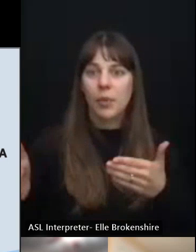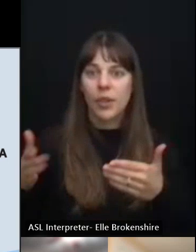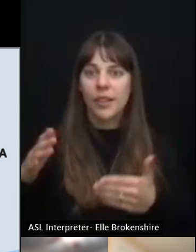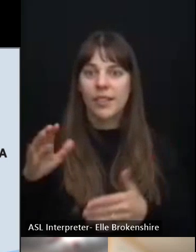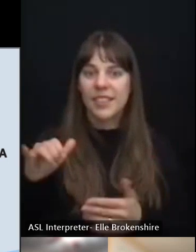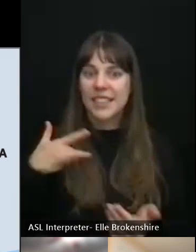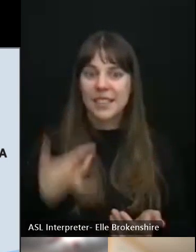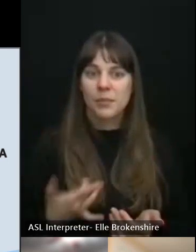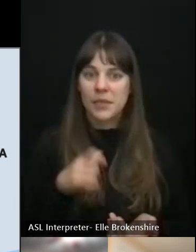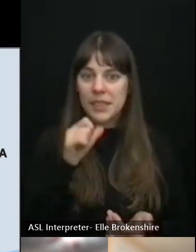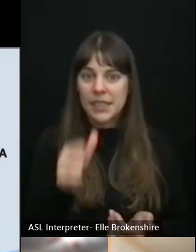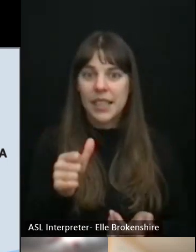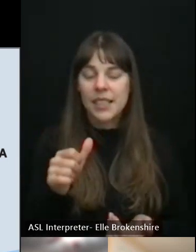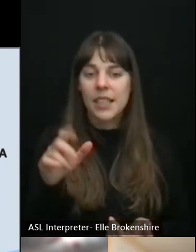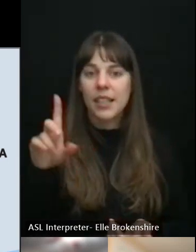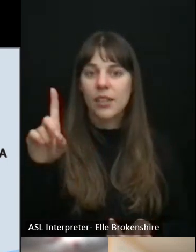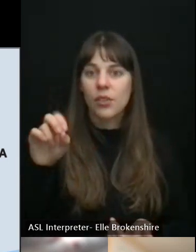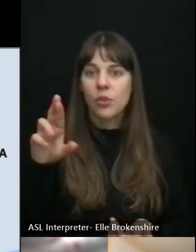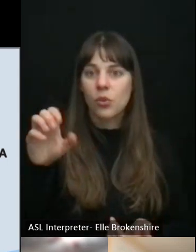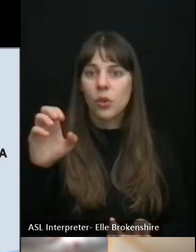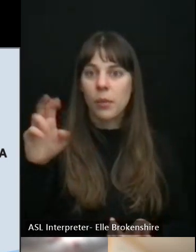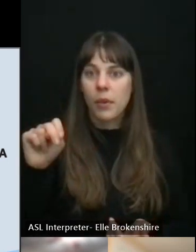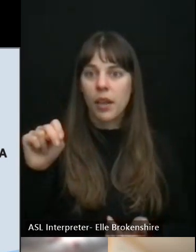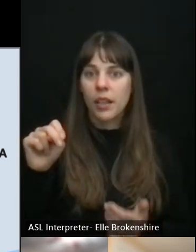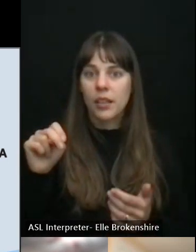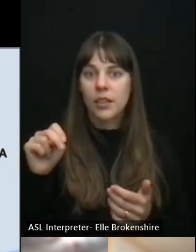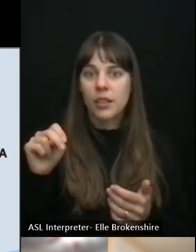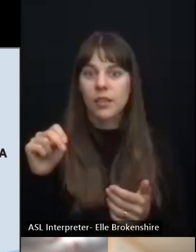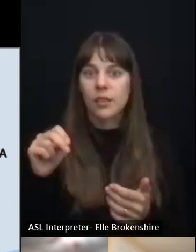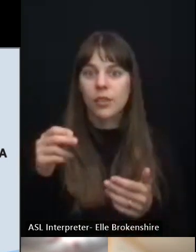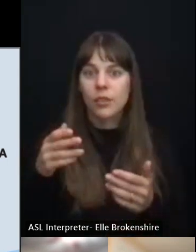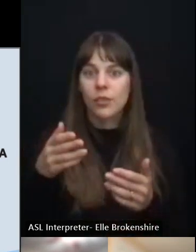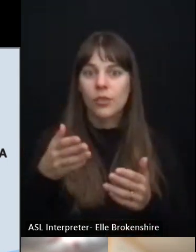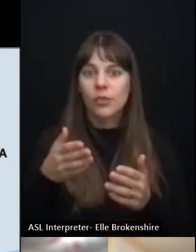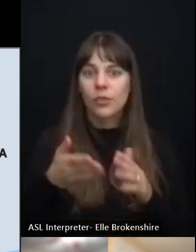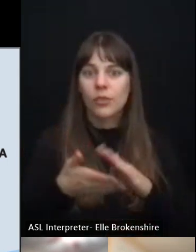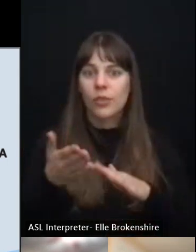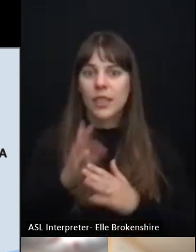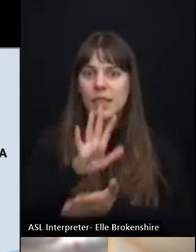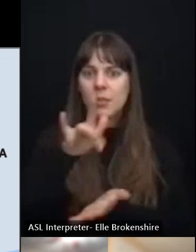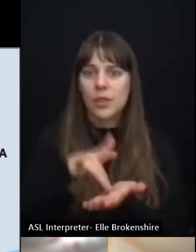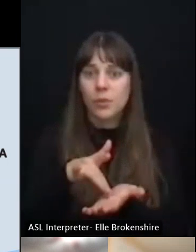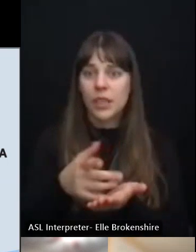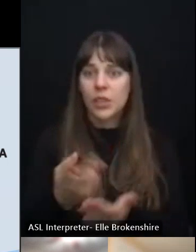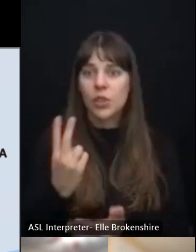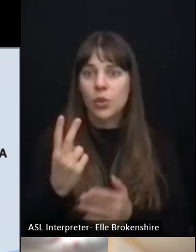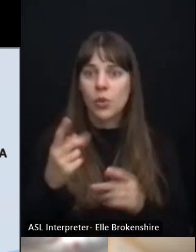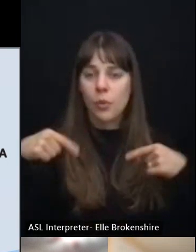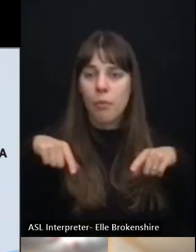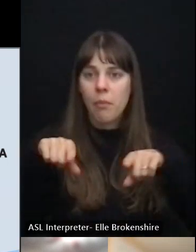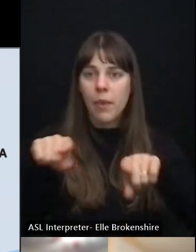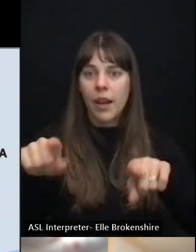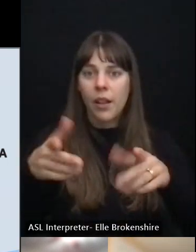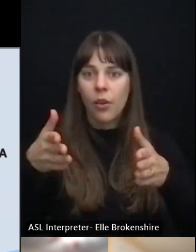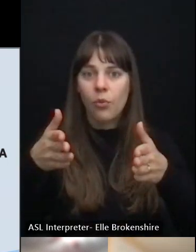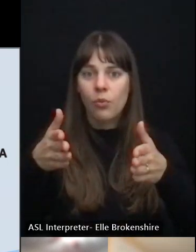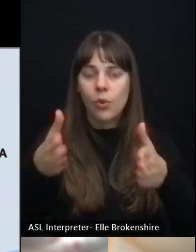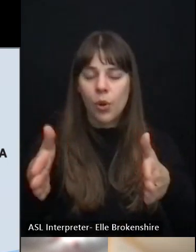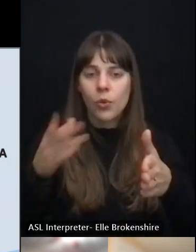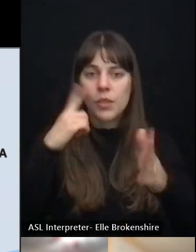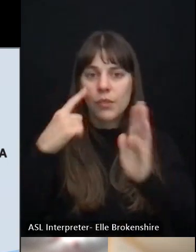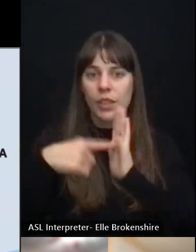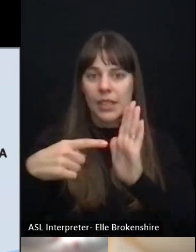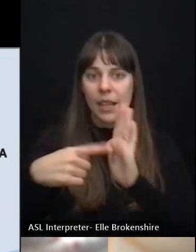is directly on Warrington Avenue. How do you deal with those issues that arise with the fire department's been at, you know, the